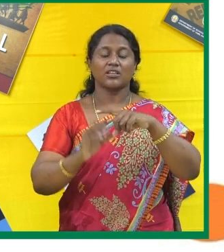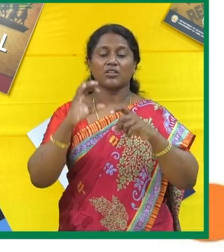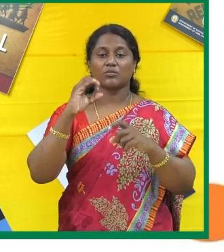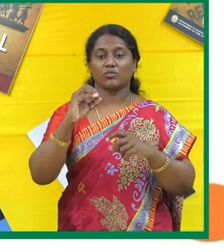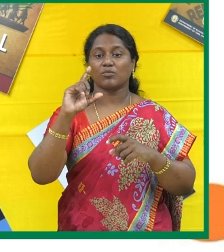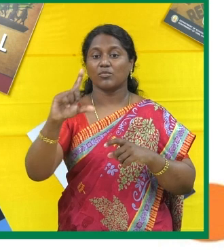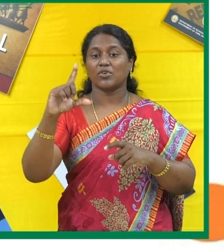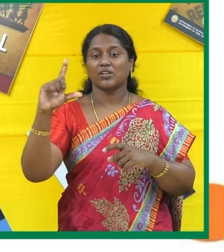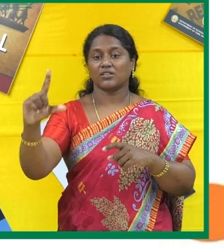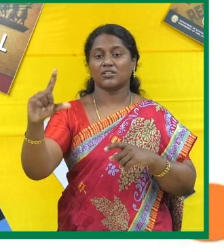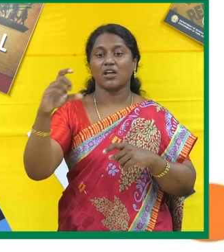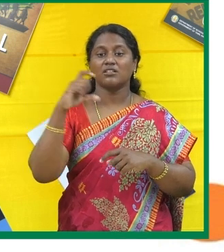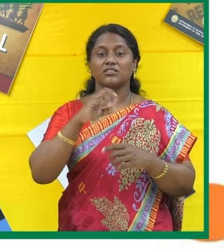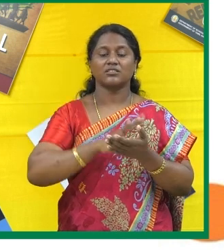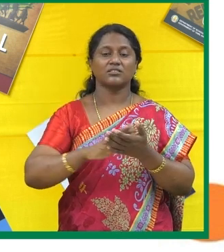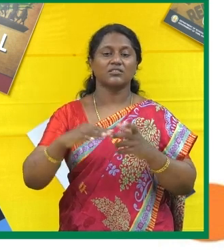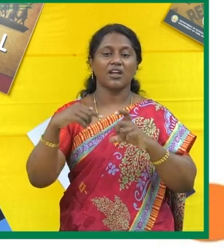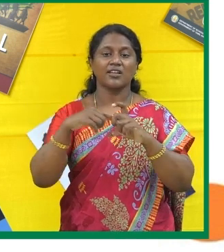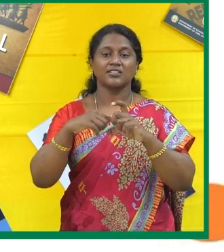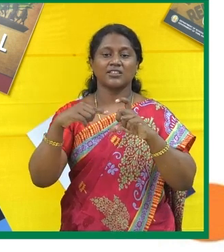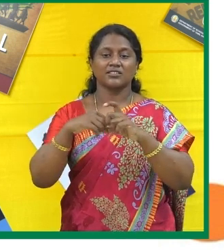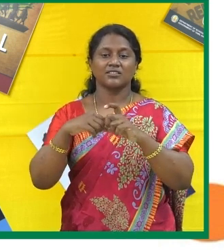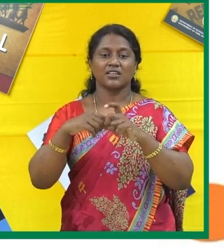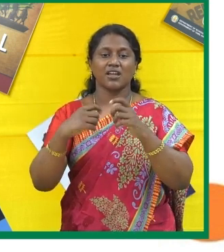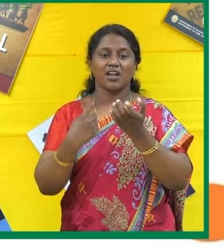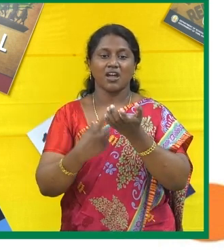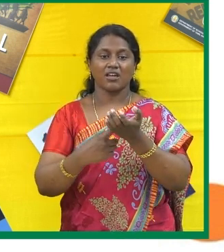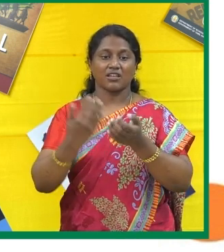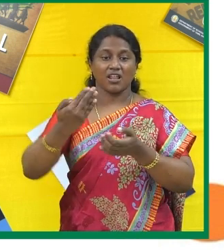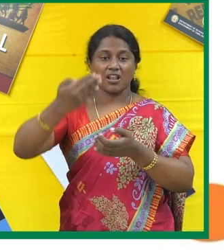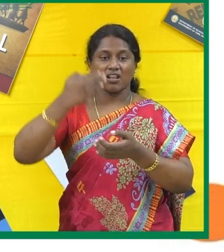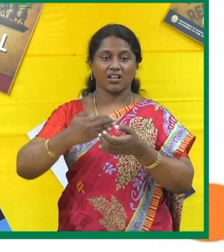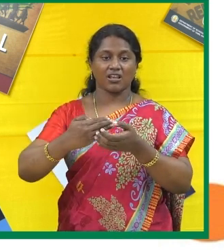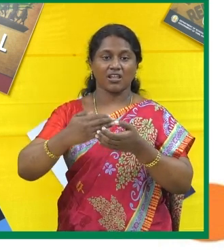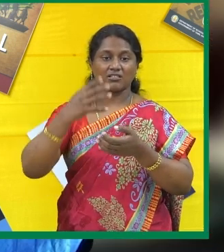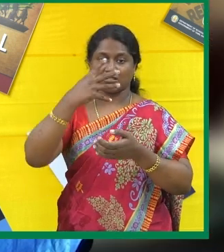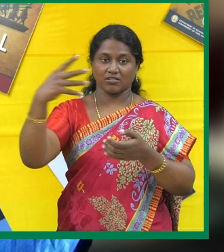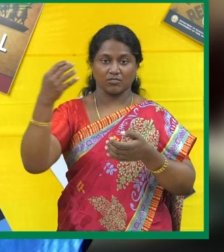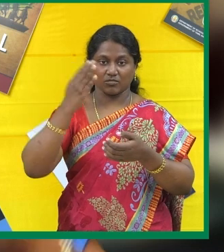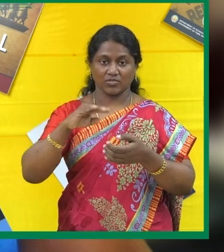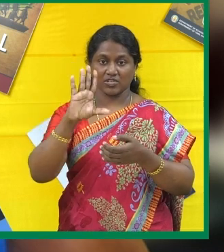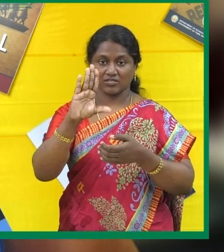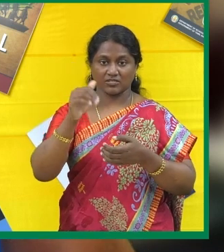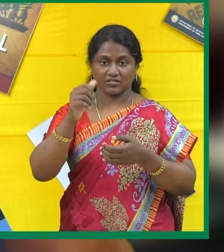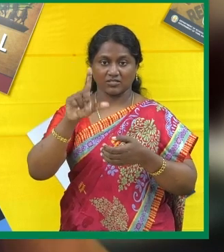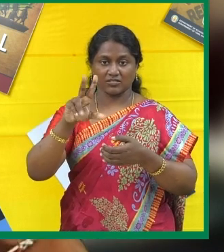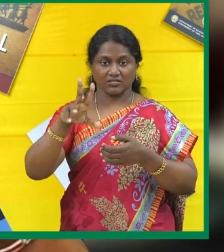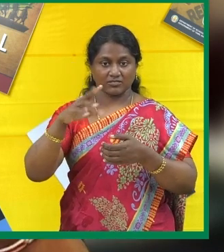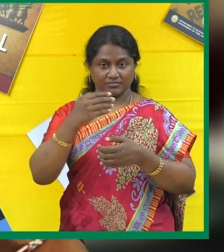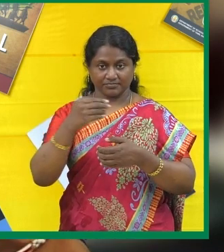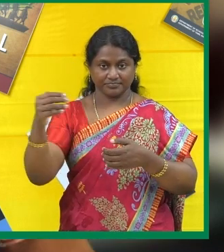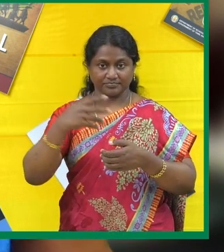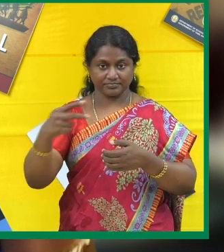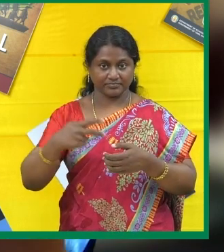pays its toll to youth and age and travels on with cheer. From these 4